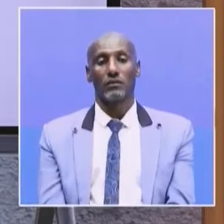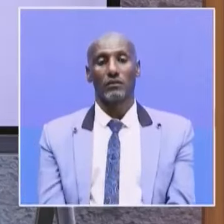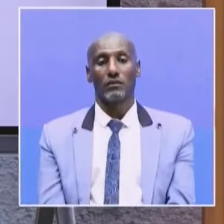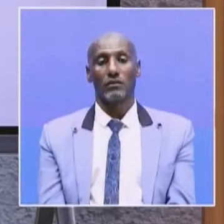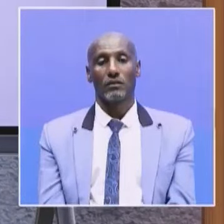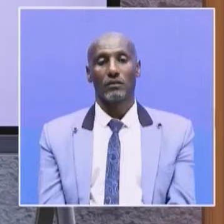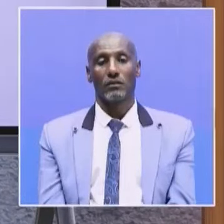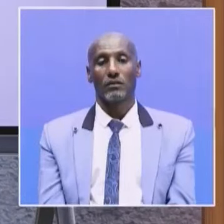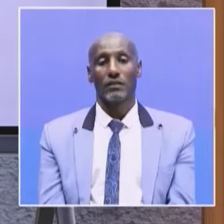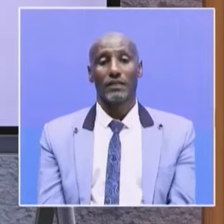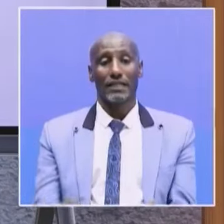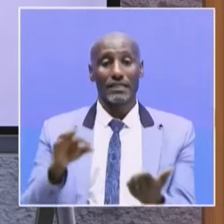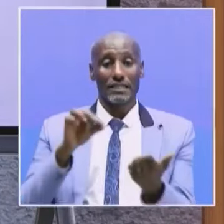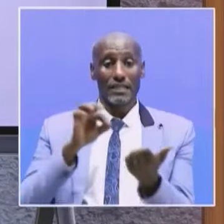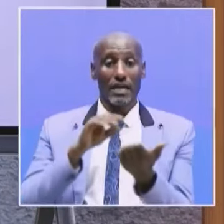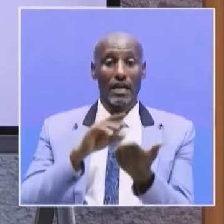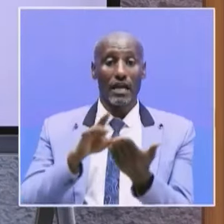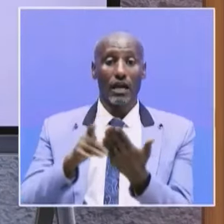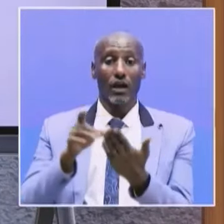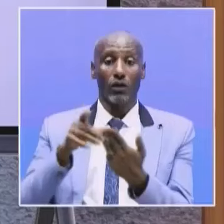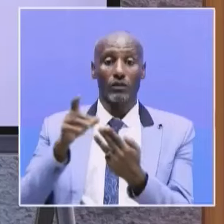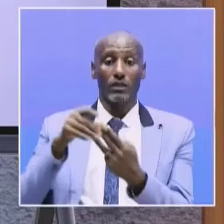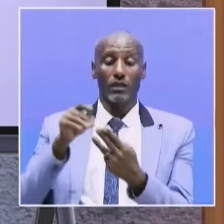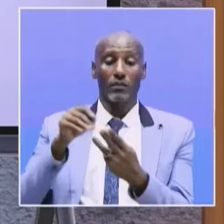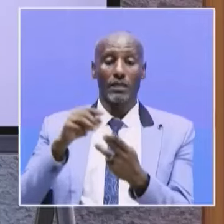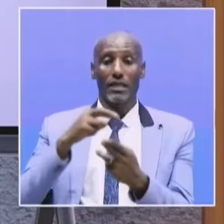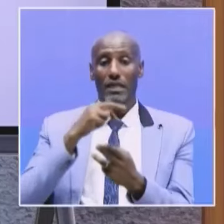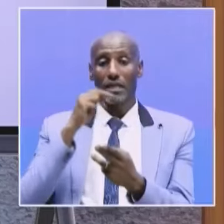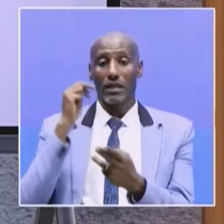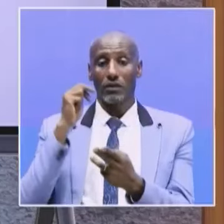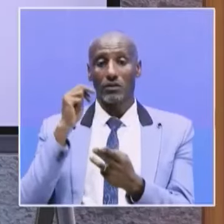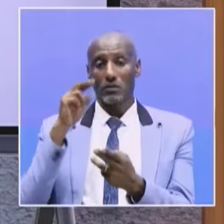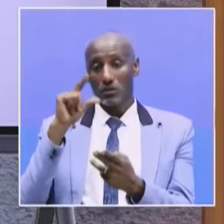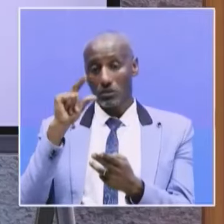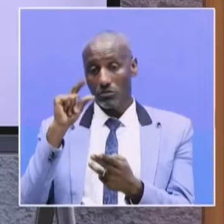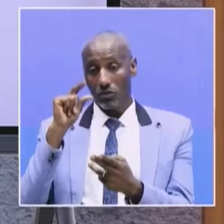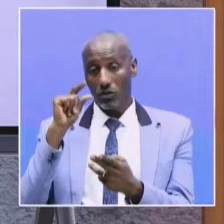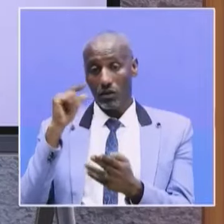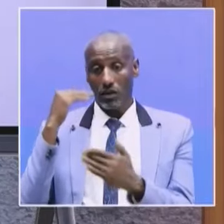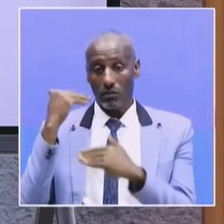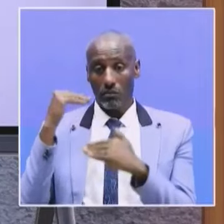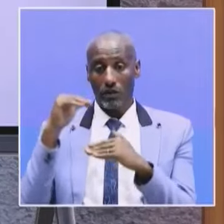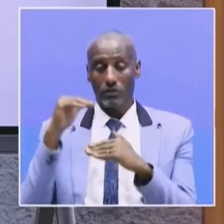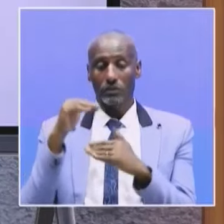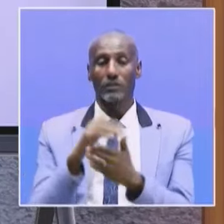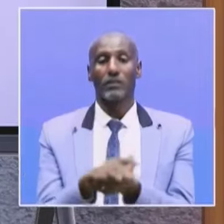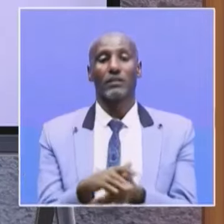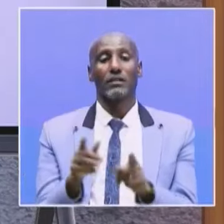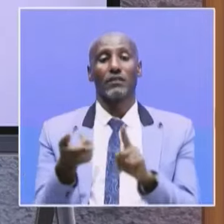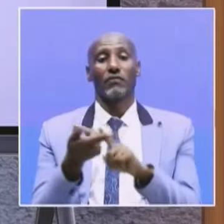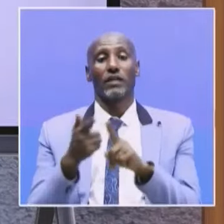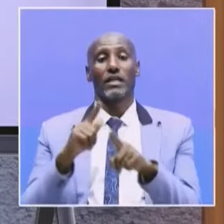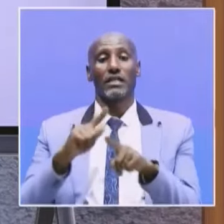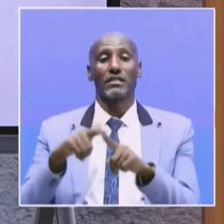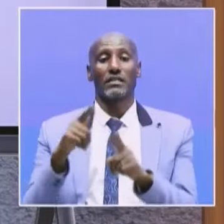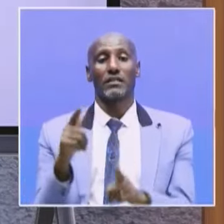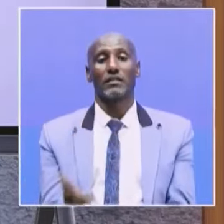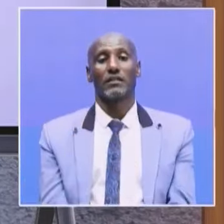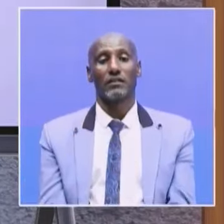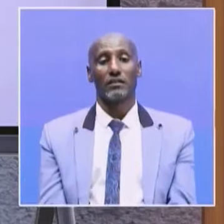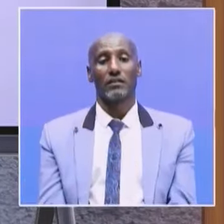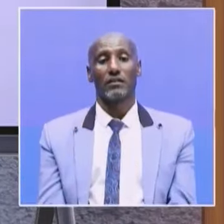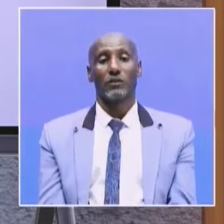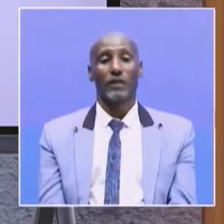is a countable noun, not a small amount. This a friends we